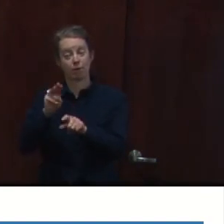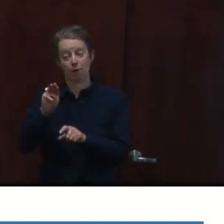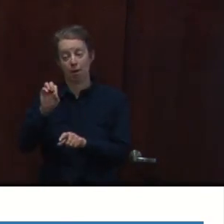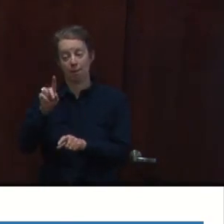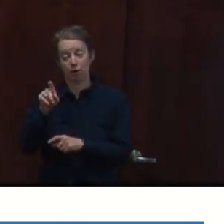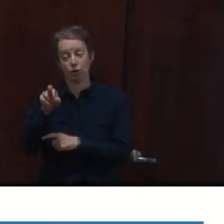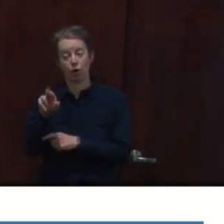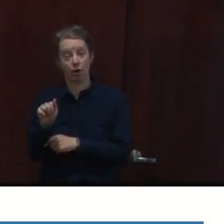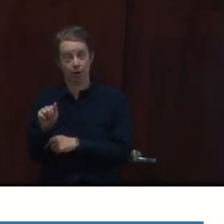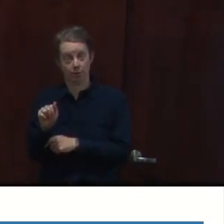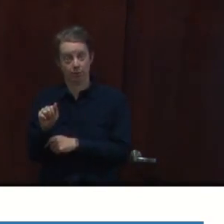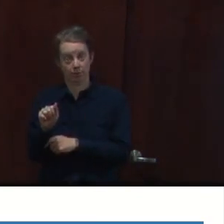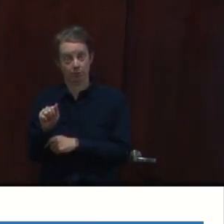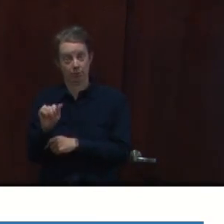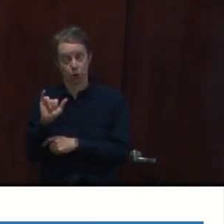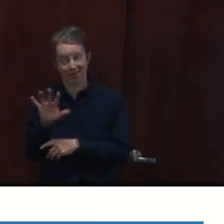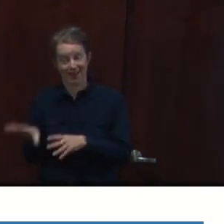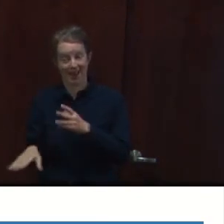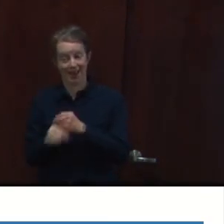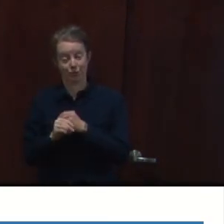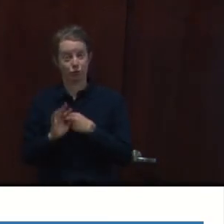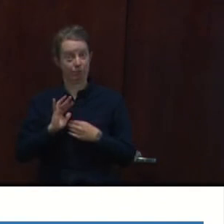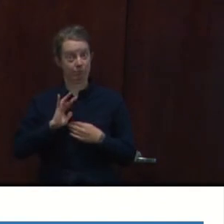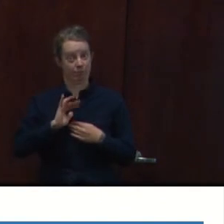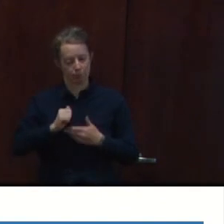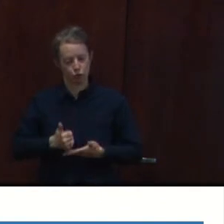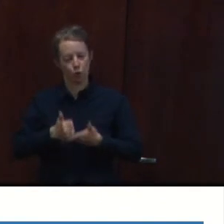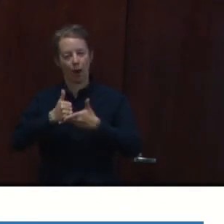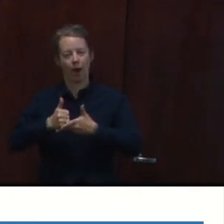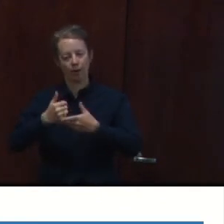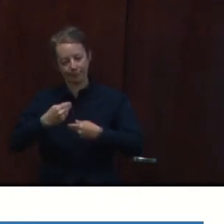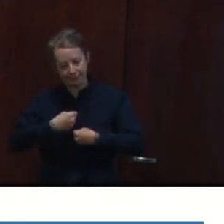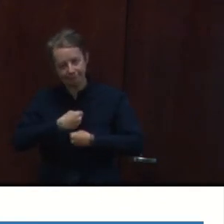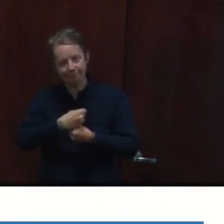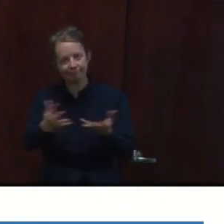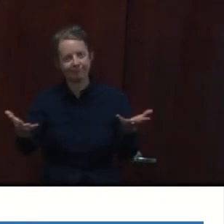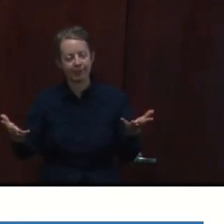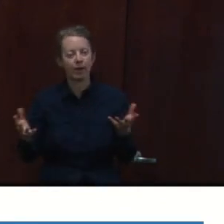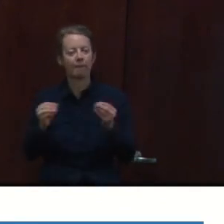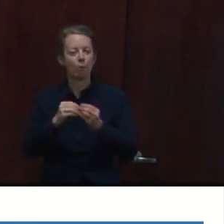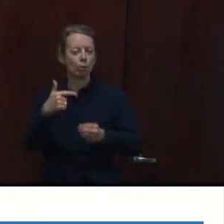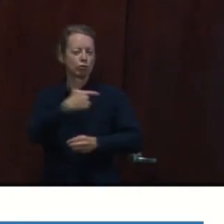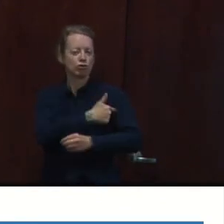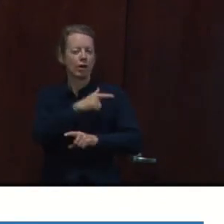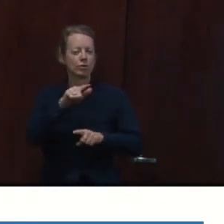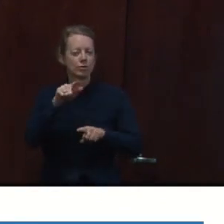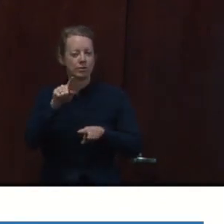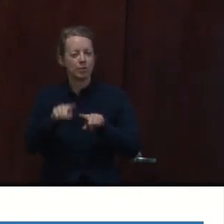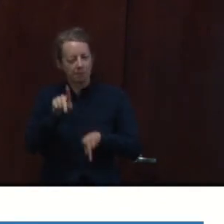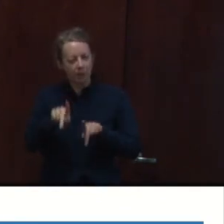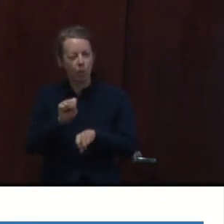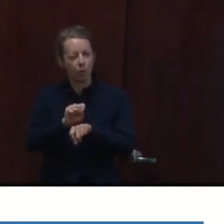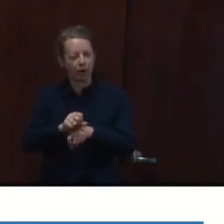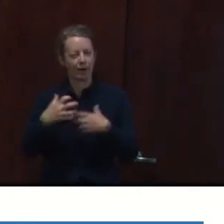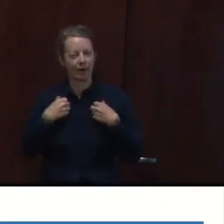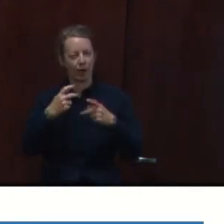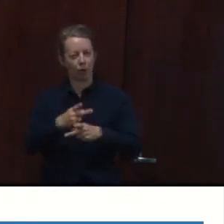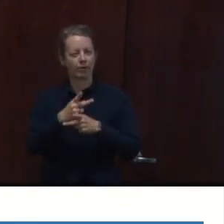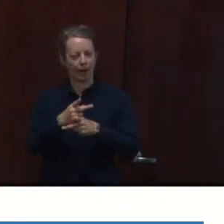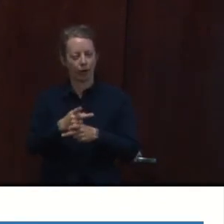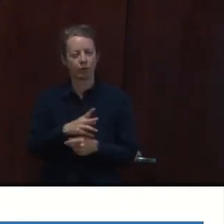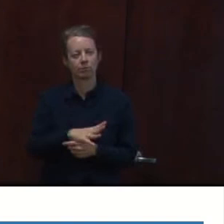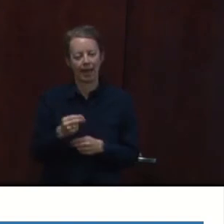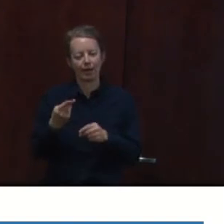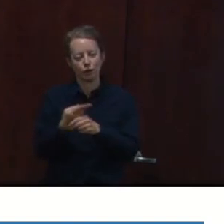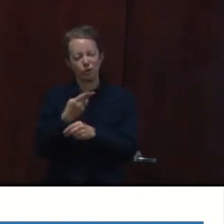as that bump to help expand our reach into healthcare workers and utilize our 40 Cox